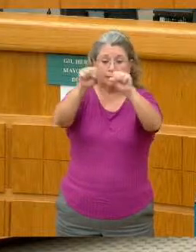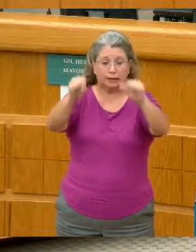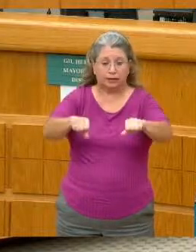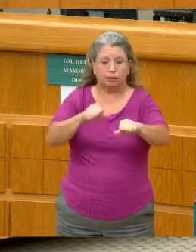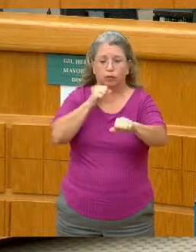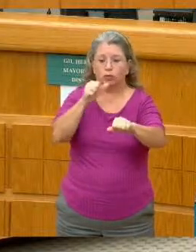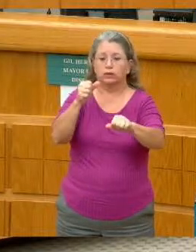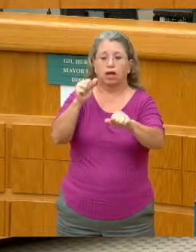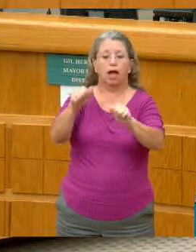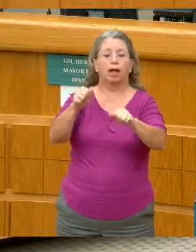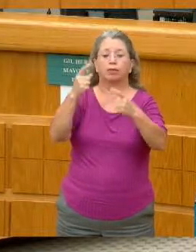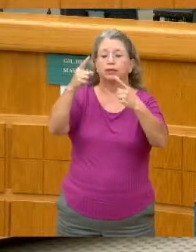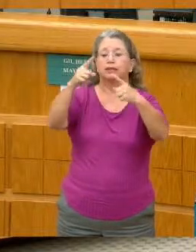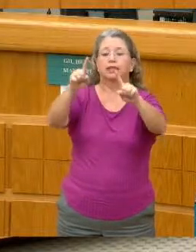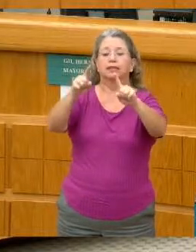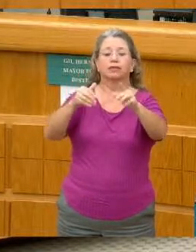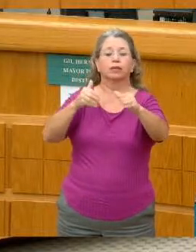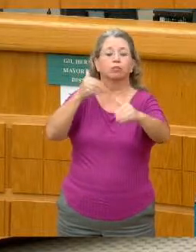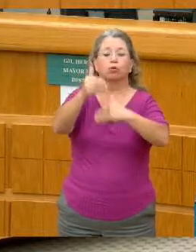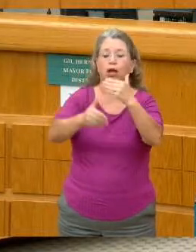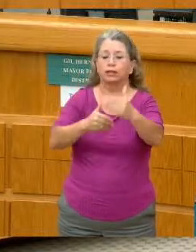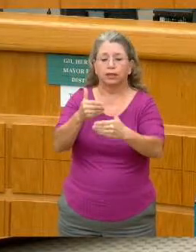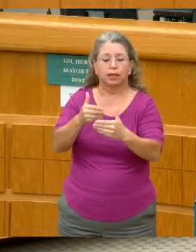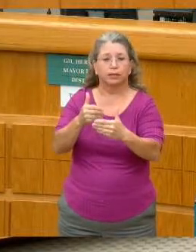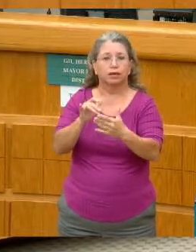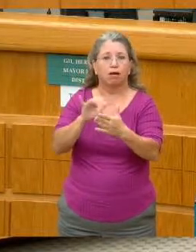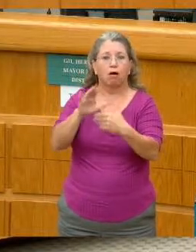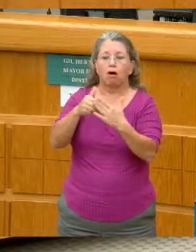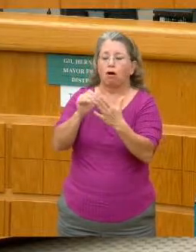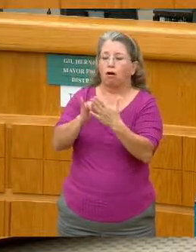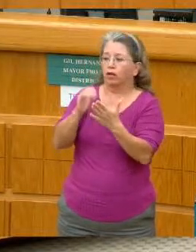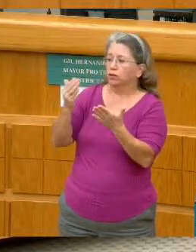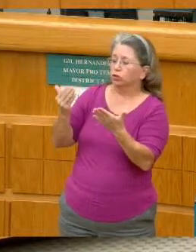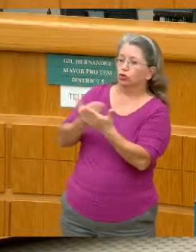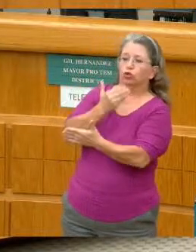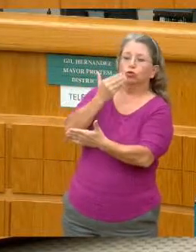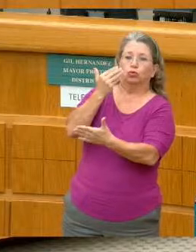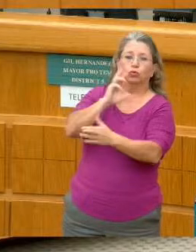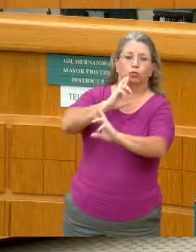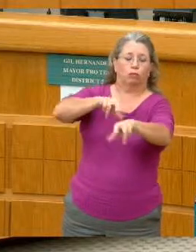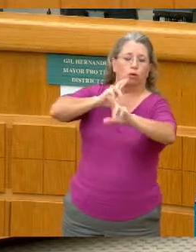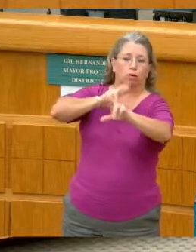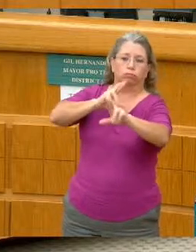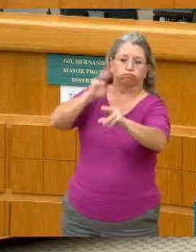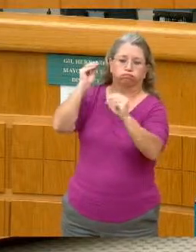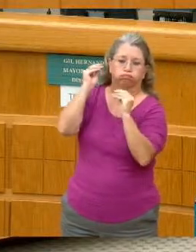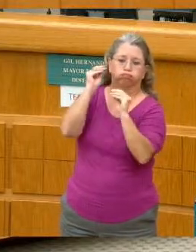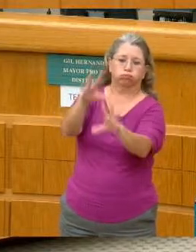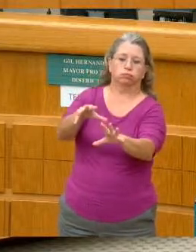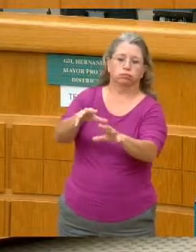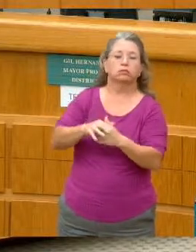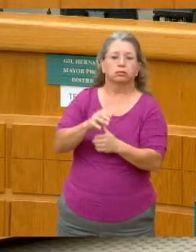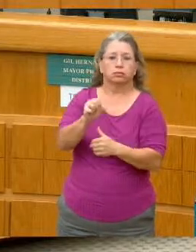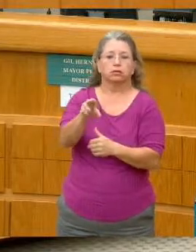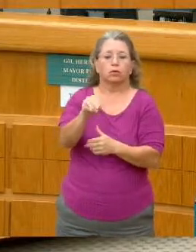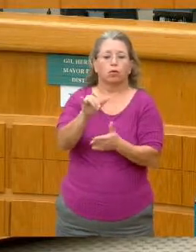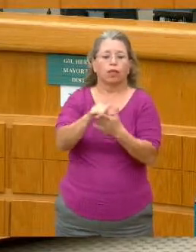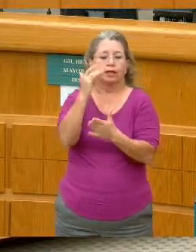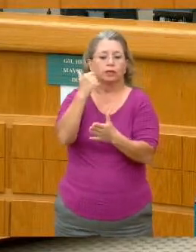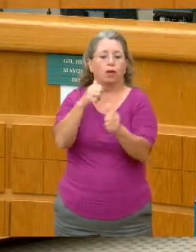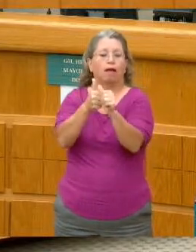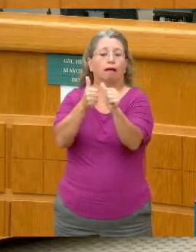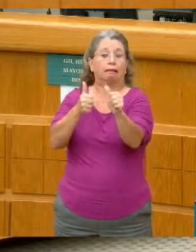laboratory reporting formats and caused the data to be delayed. As the technical teams worked